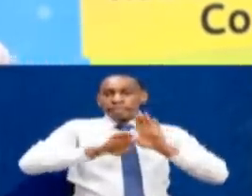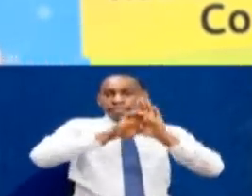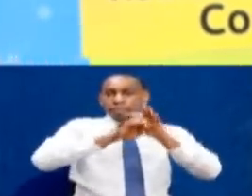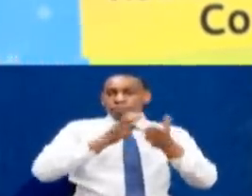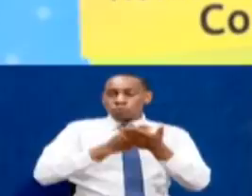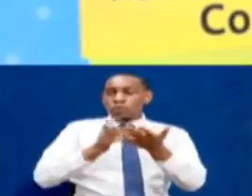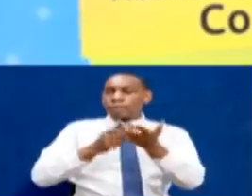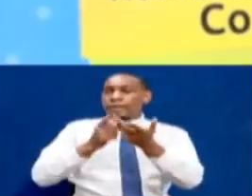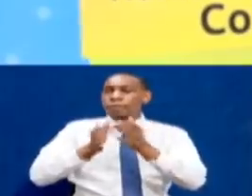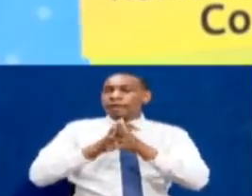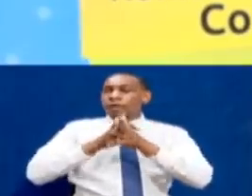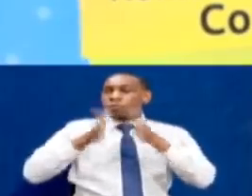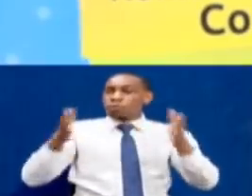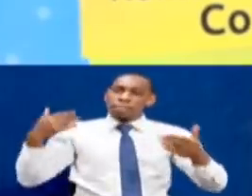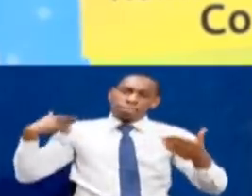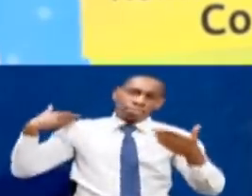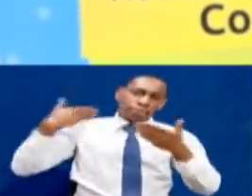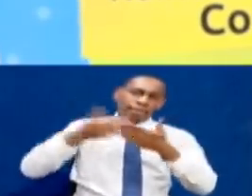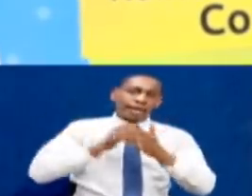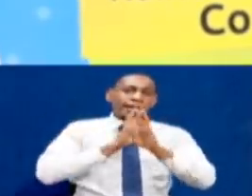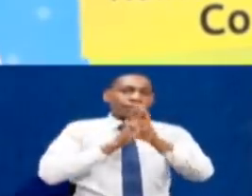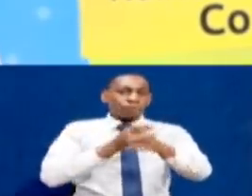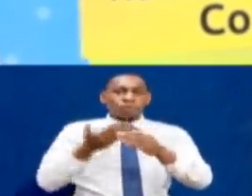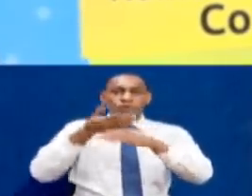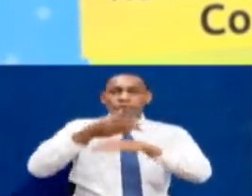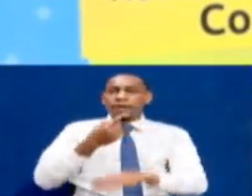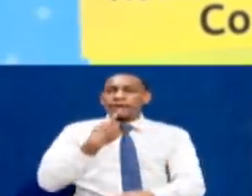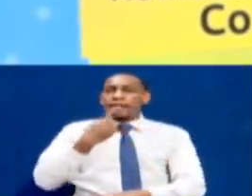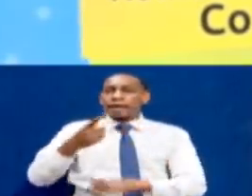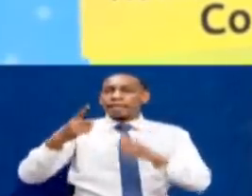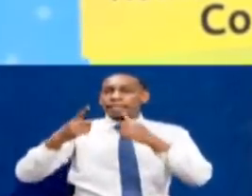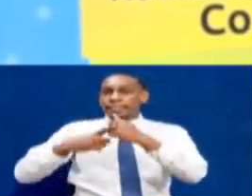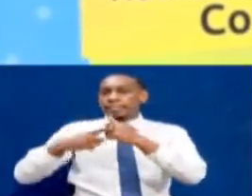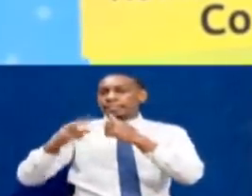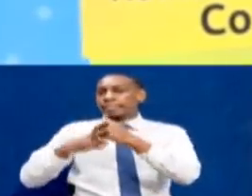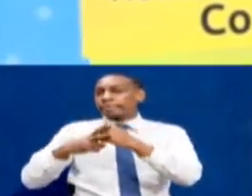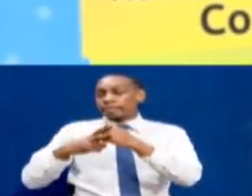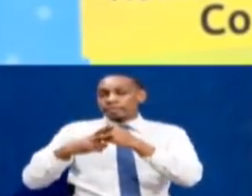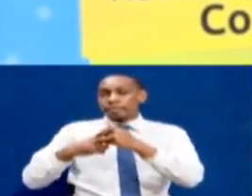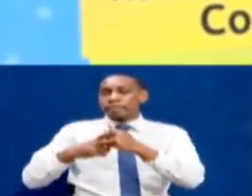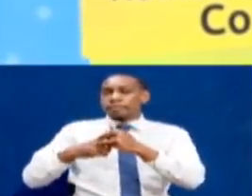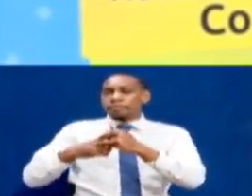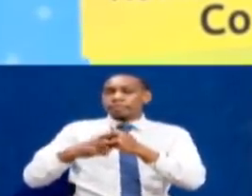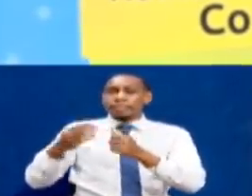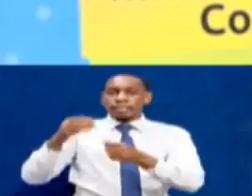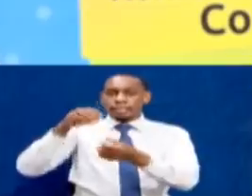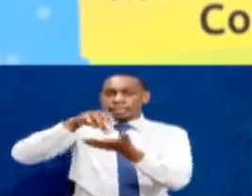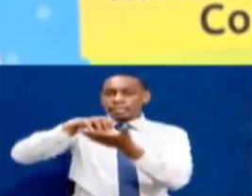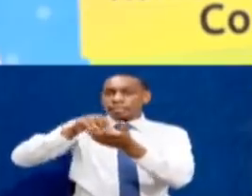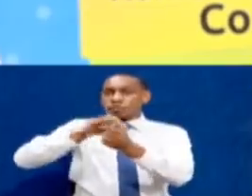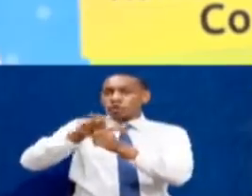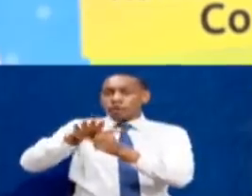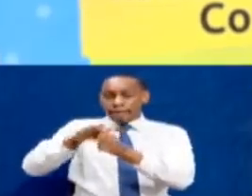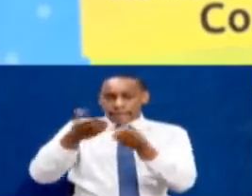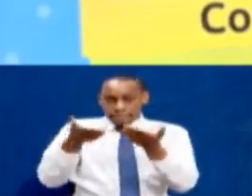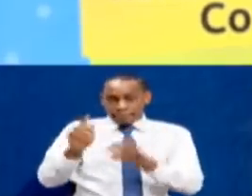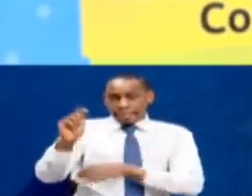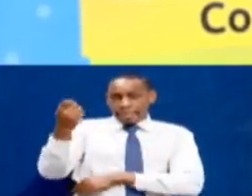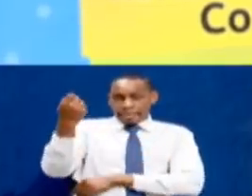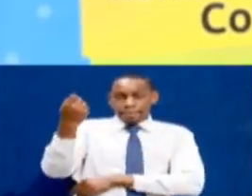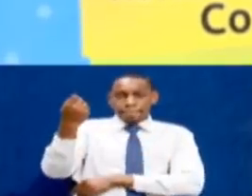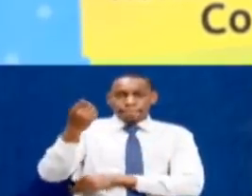our highest ever report of 167 positive cases in the